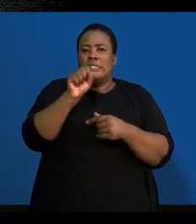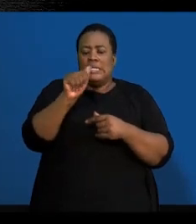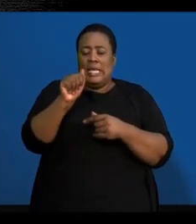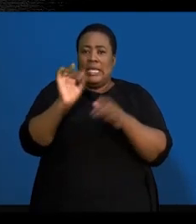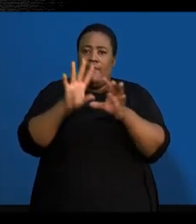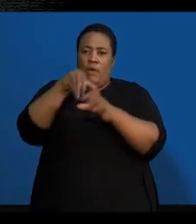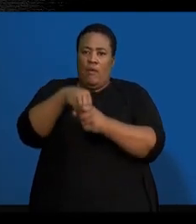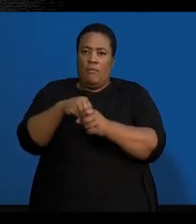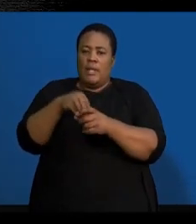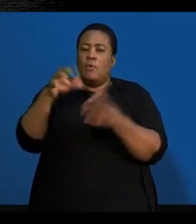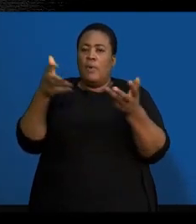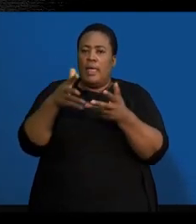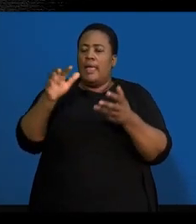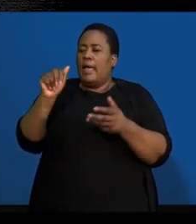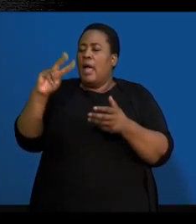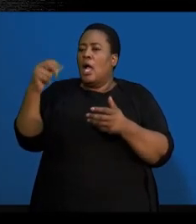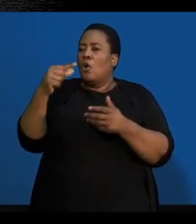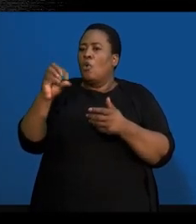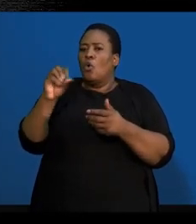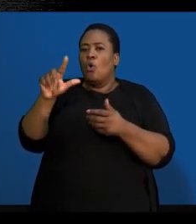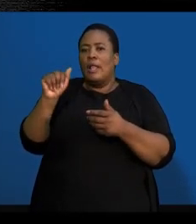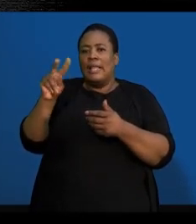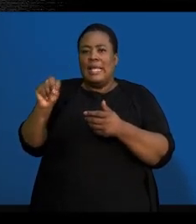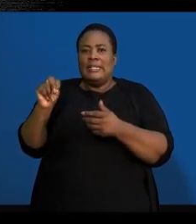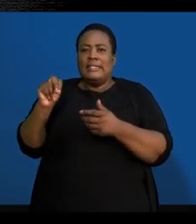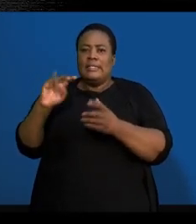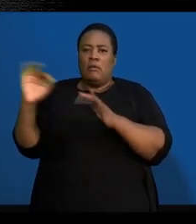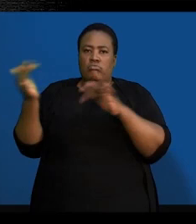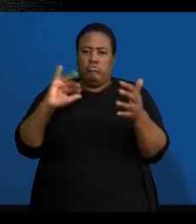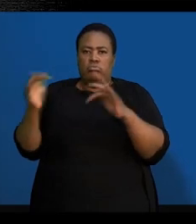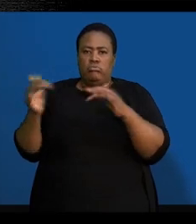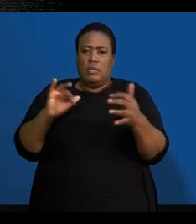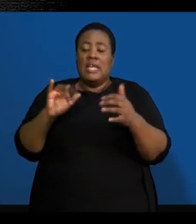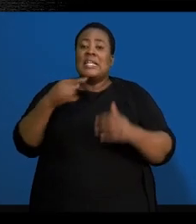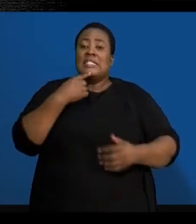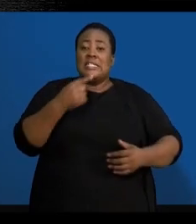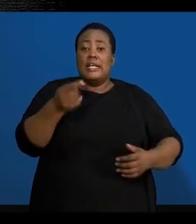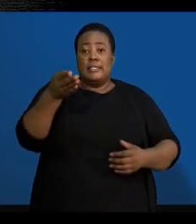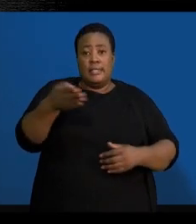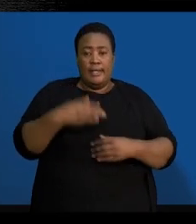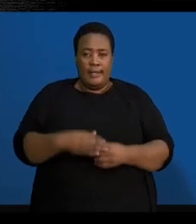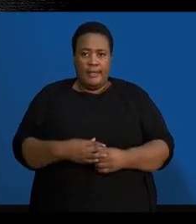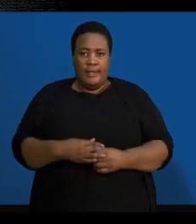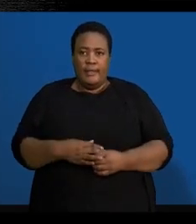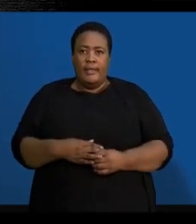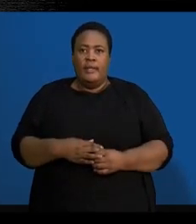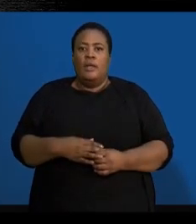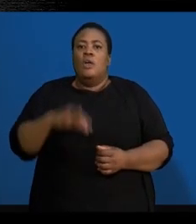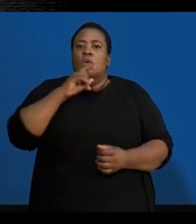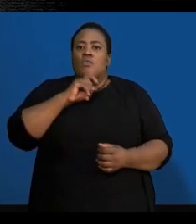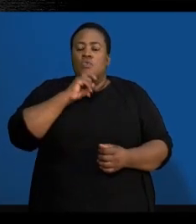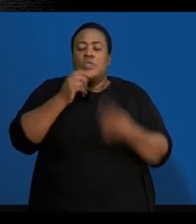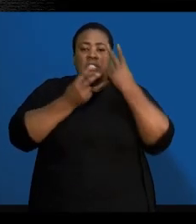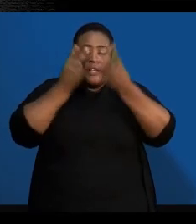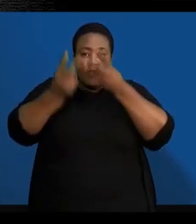the Angolan Civil War. And it says here, this is very important, it says, use the visual clues in